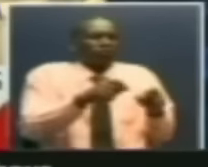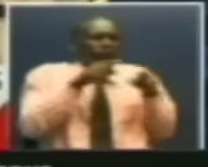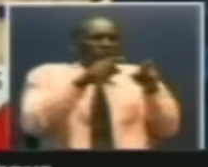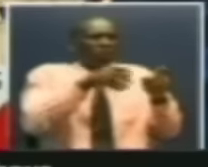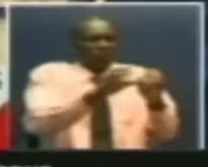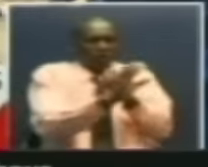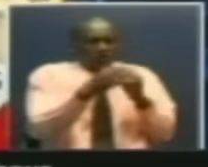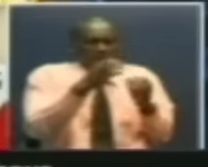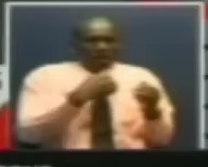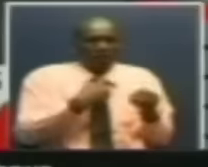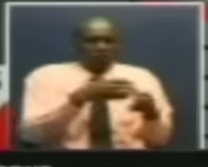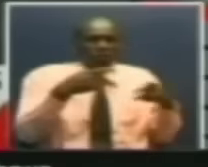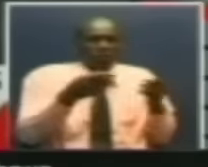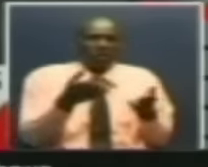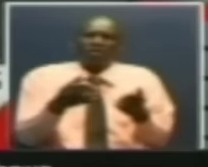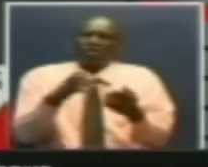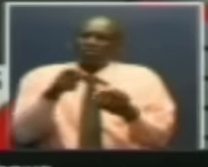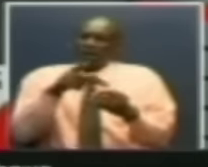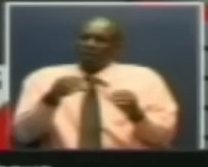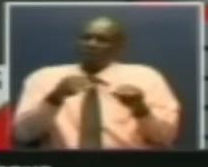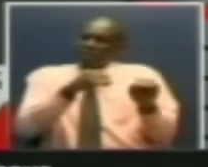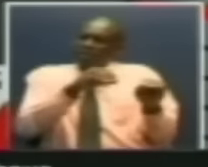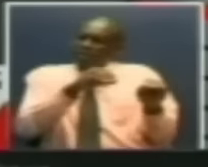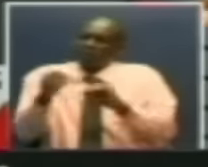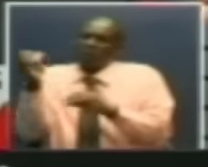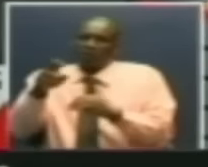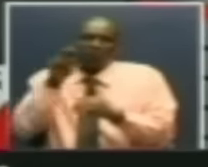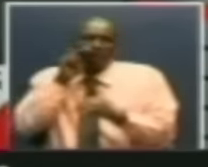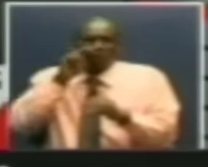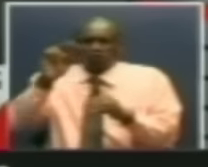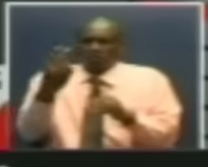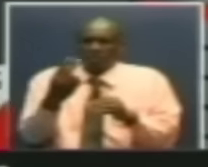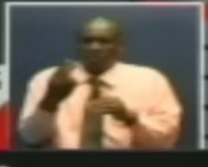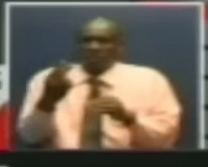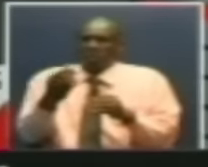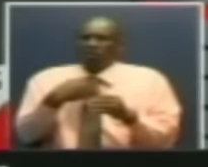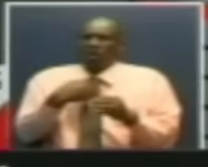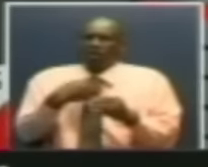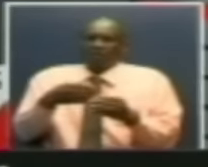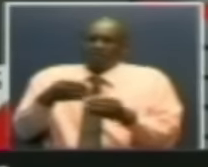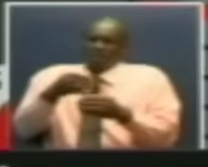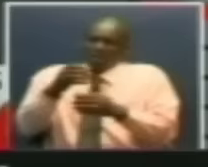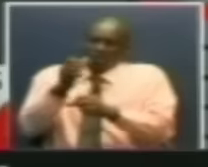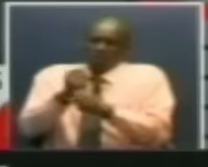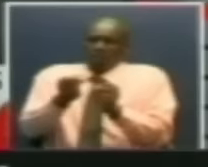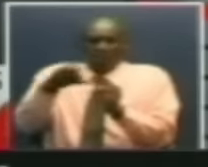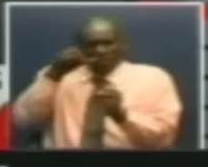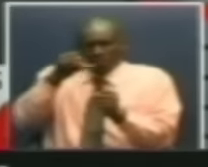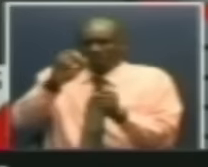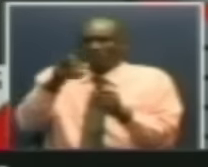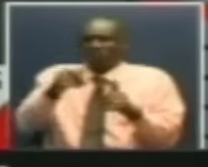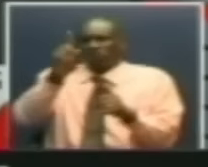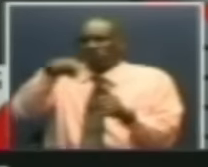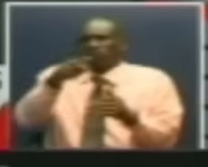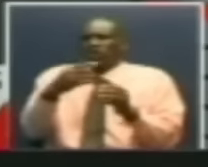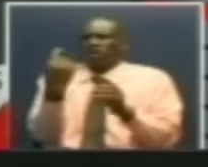having an illegal immigrant who's been deported twice. And for your information, for having held drugs and dealing drugs in Kenya, which is illegal, so